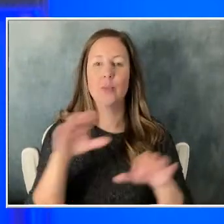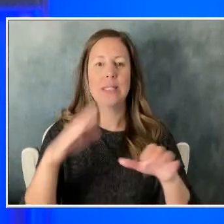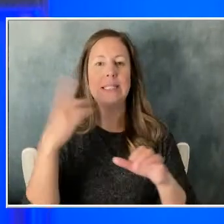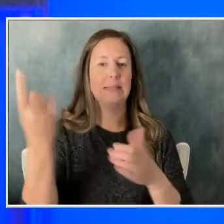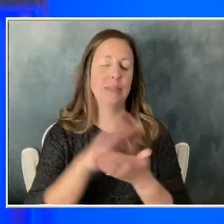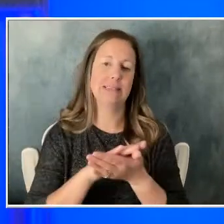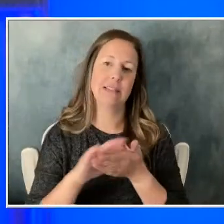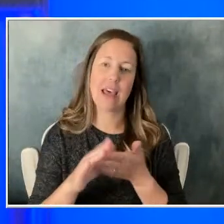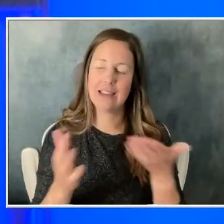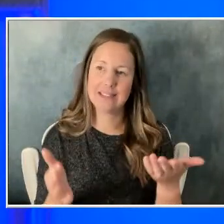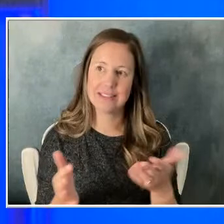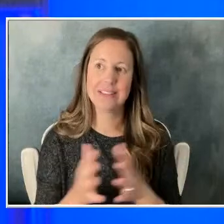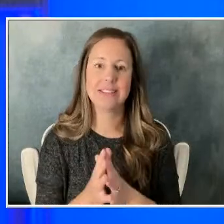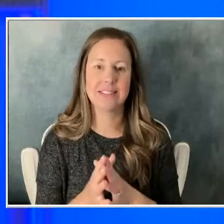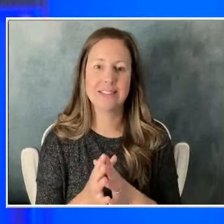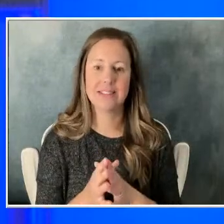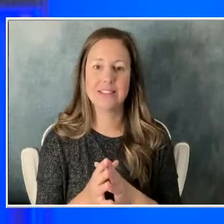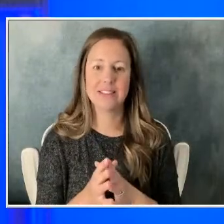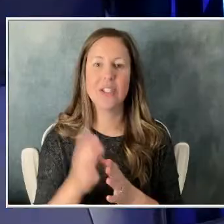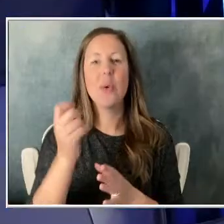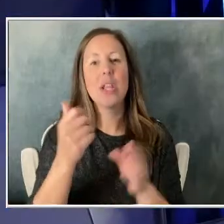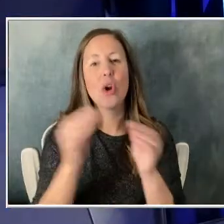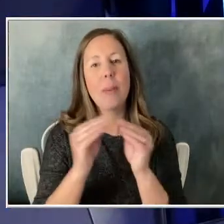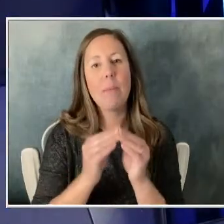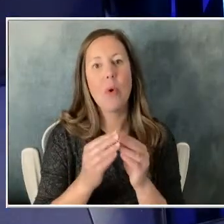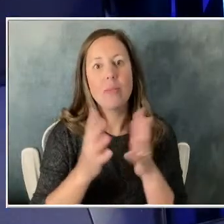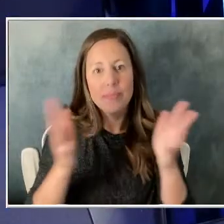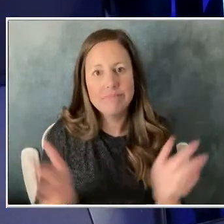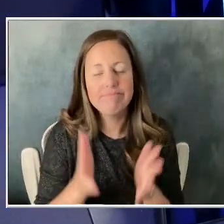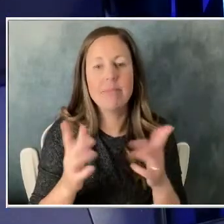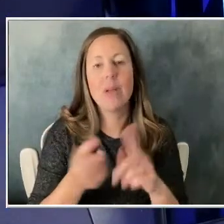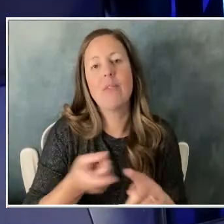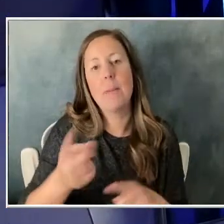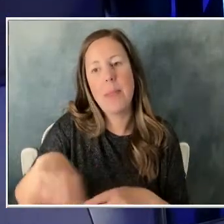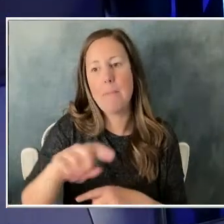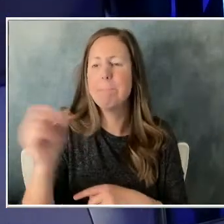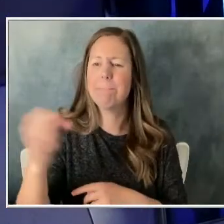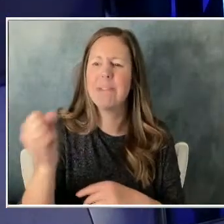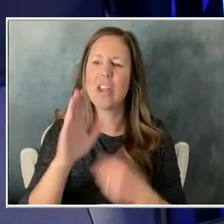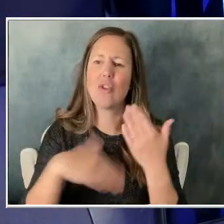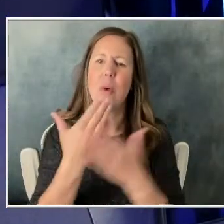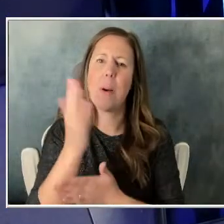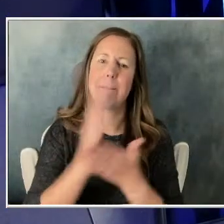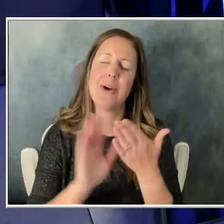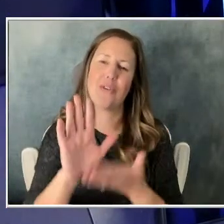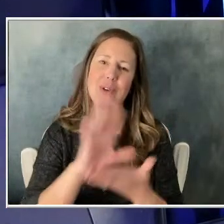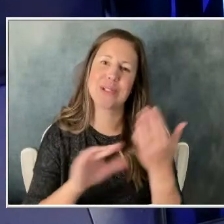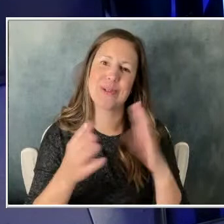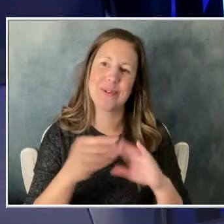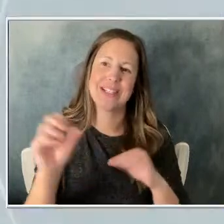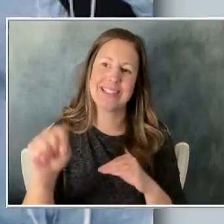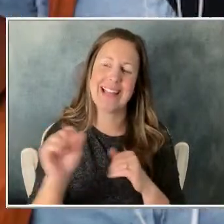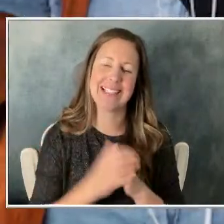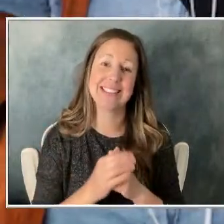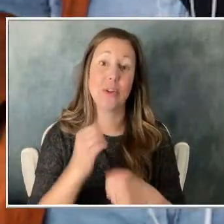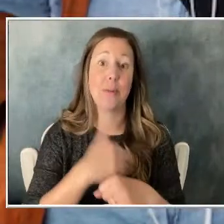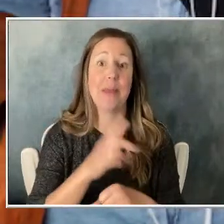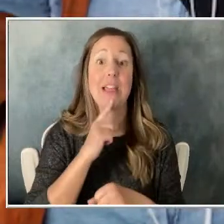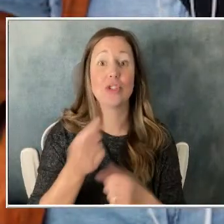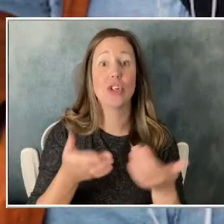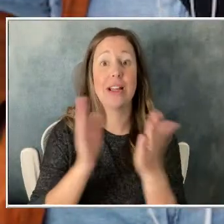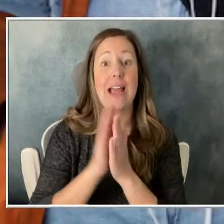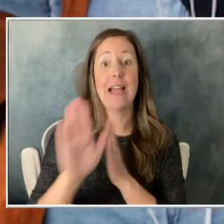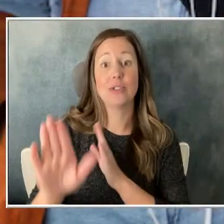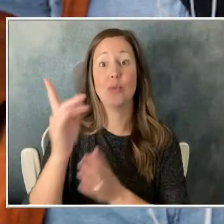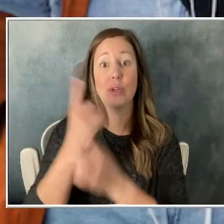bit more encouragement. Yeah. They're all part of your story. Be sure to ask your questions. You can use the chat on YouTube, Facebook. You